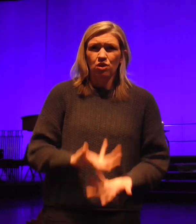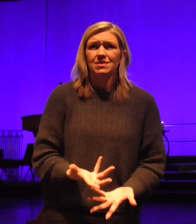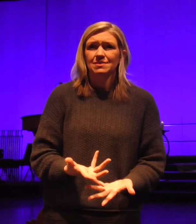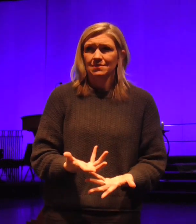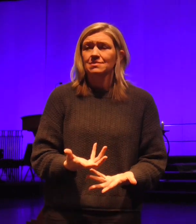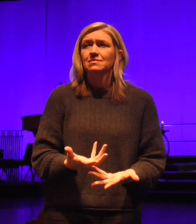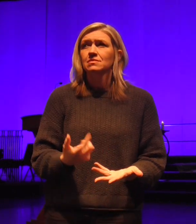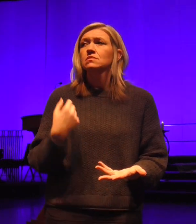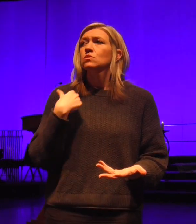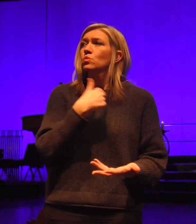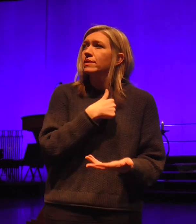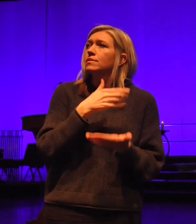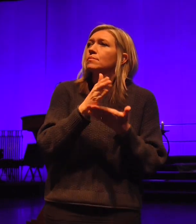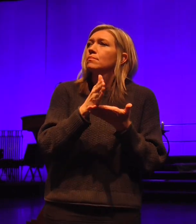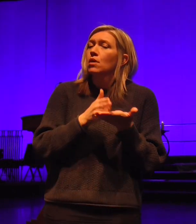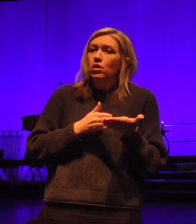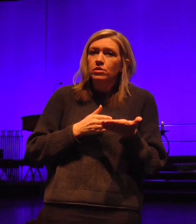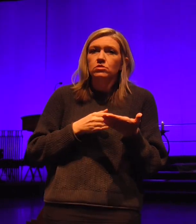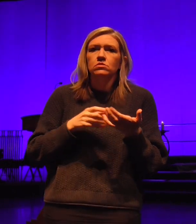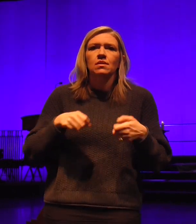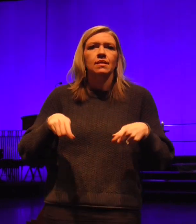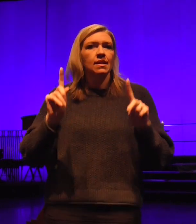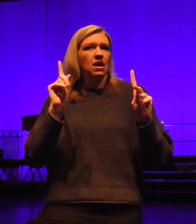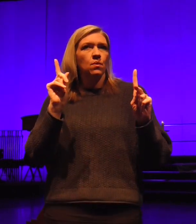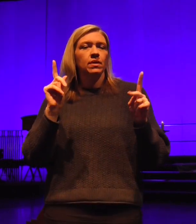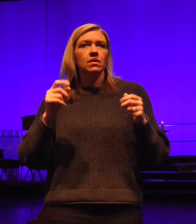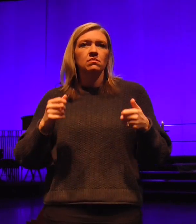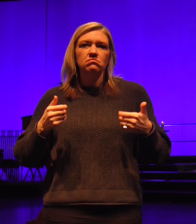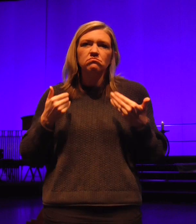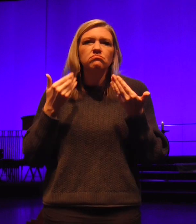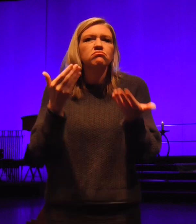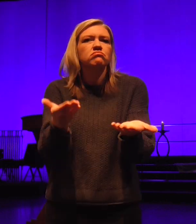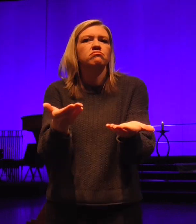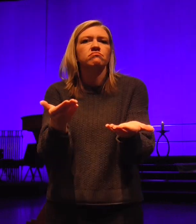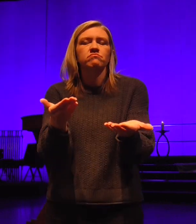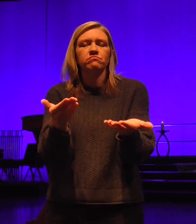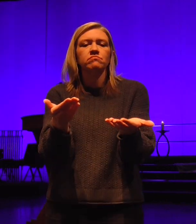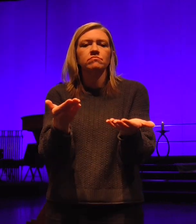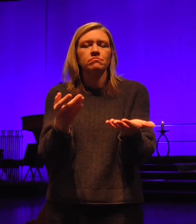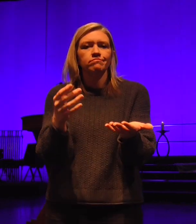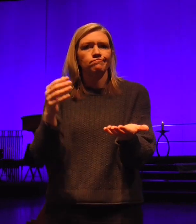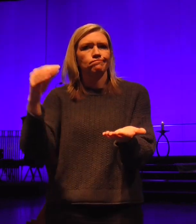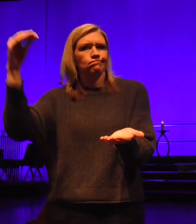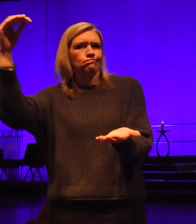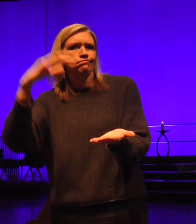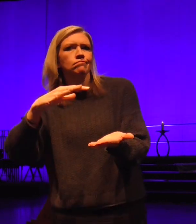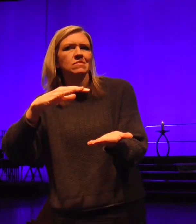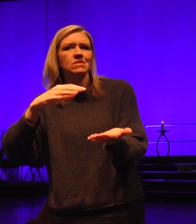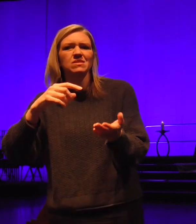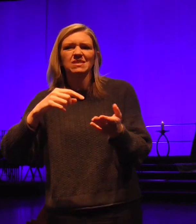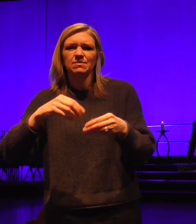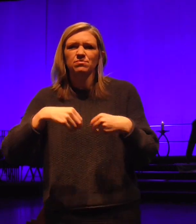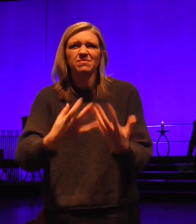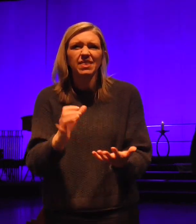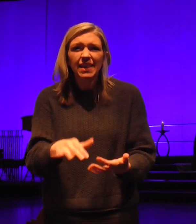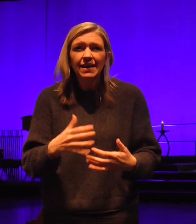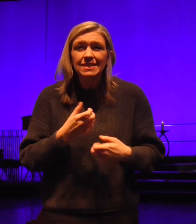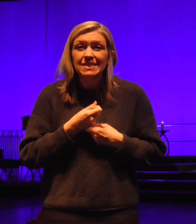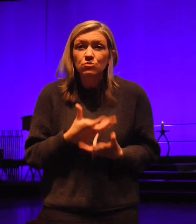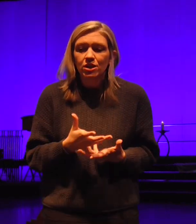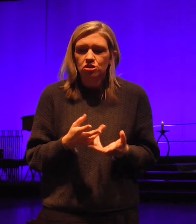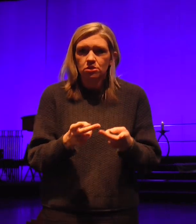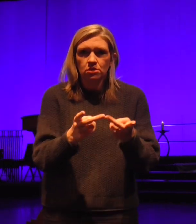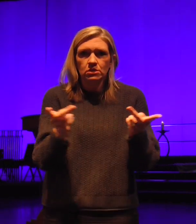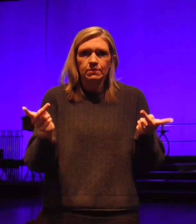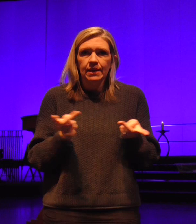part of allowing that and bringing that forth and giving that expression a space